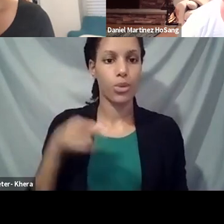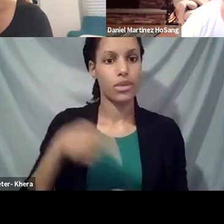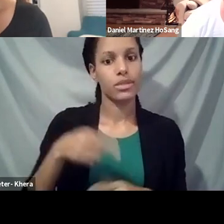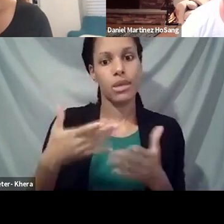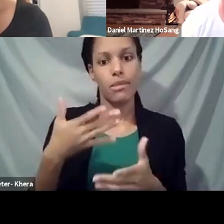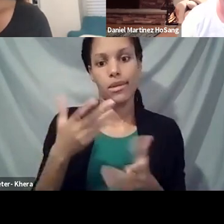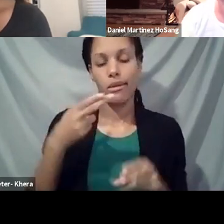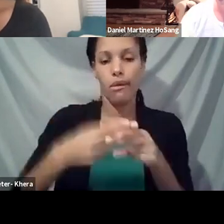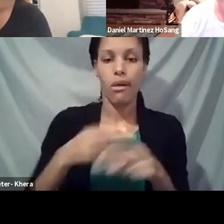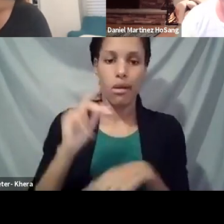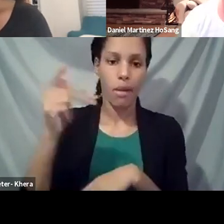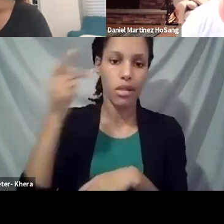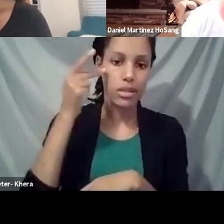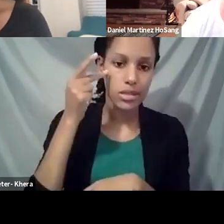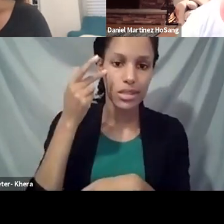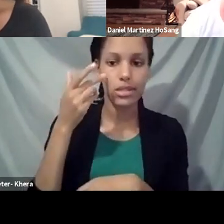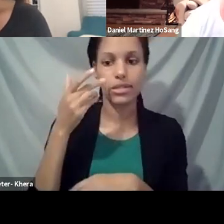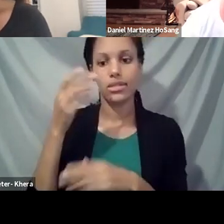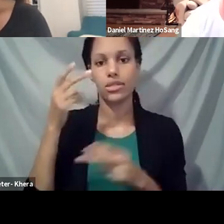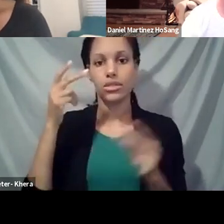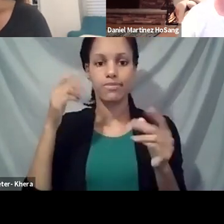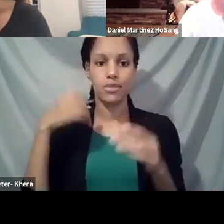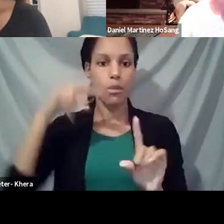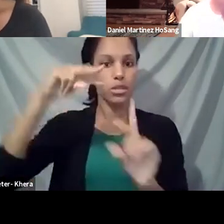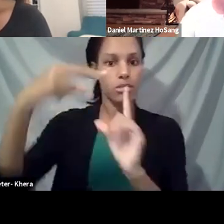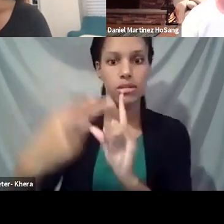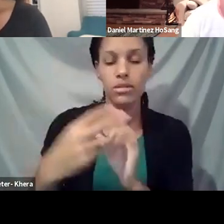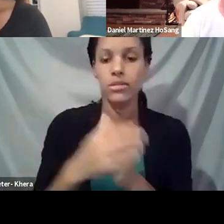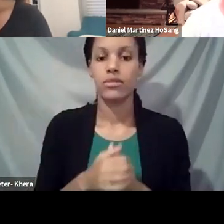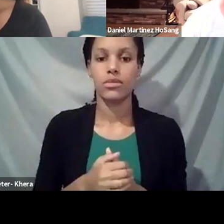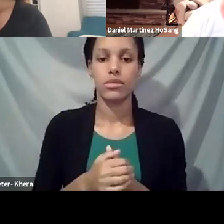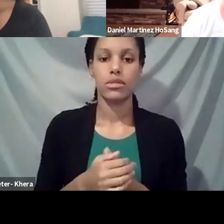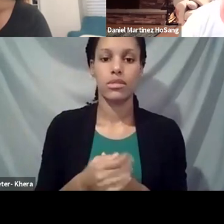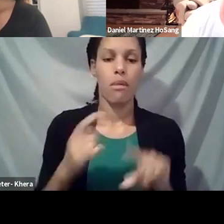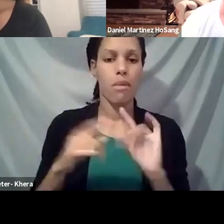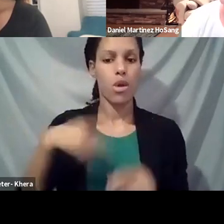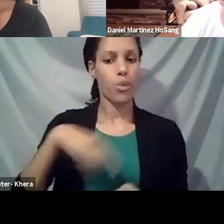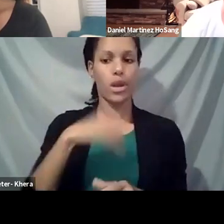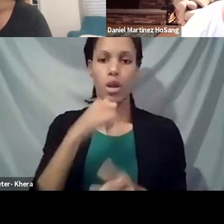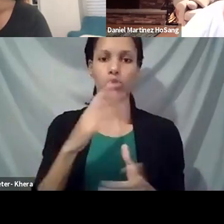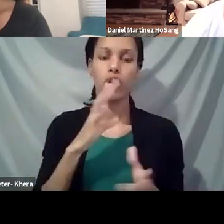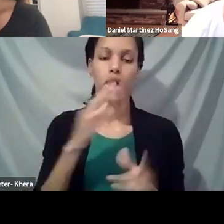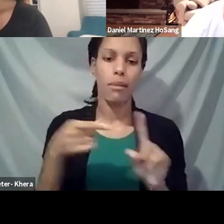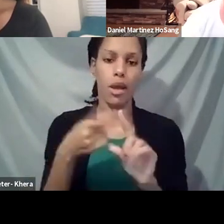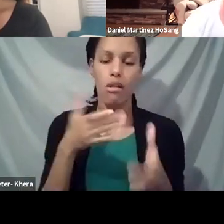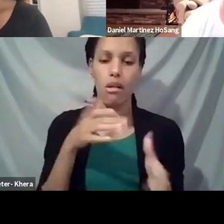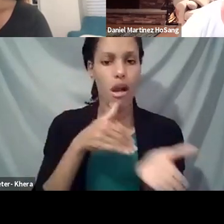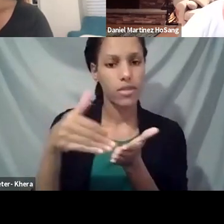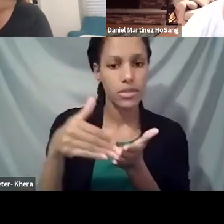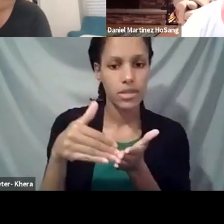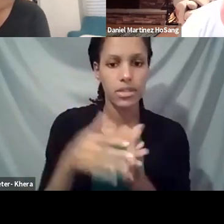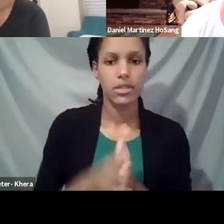our ideology. And we really don't talk too often about the different currents that shape the many, many